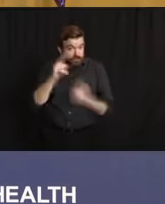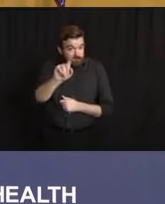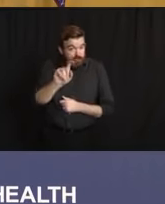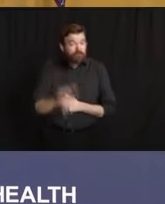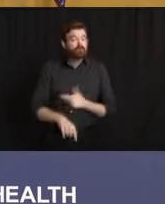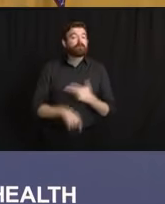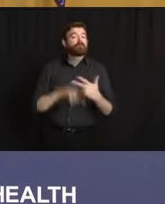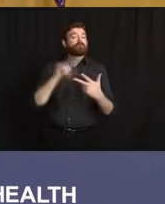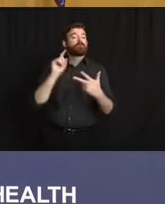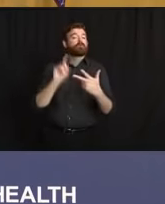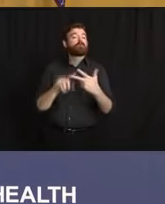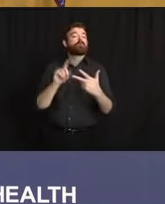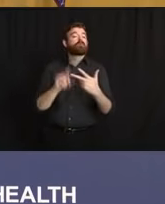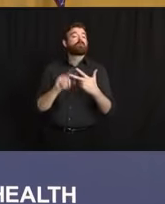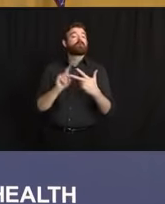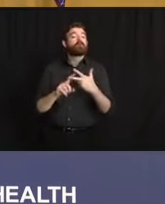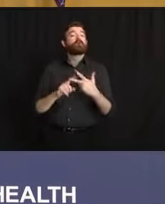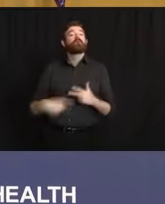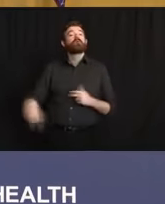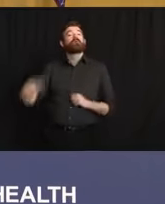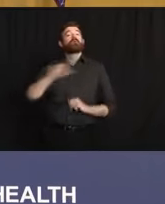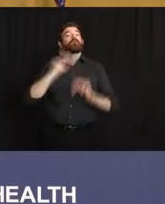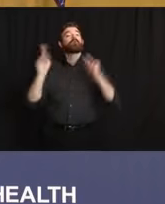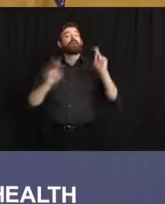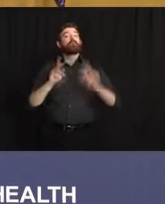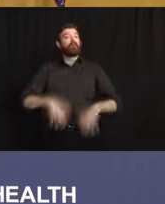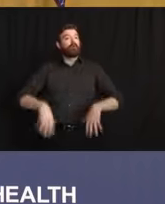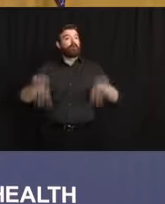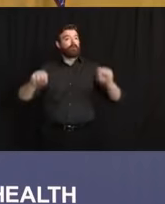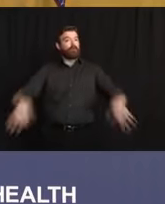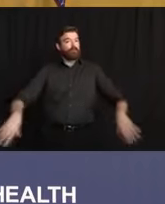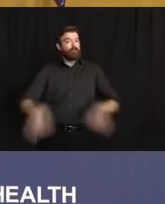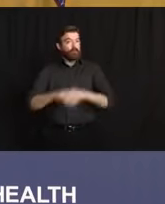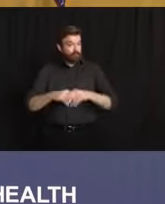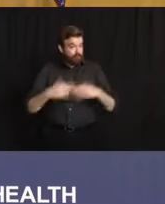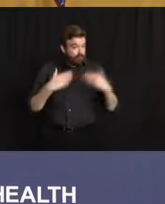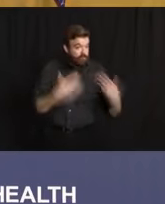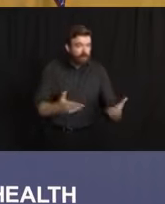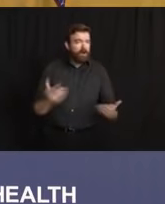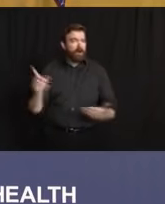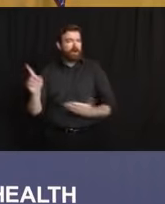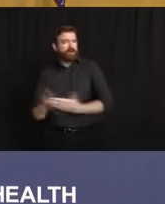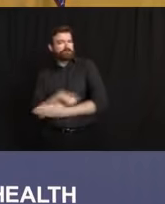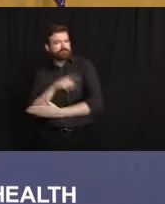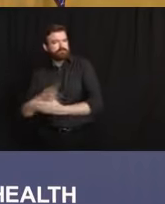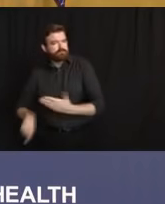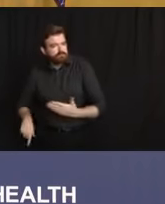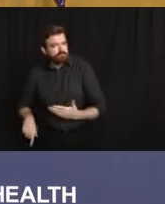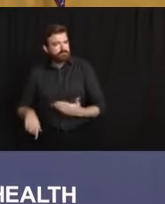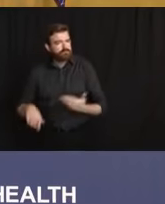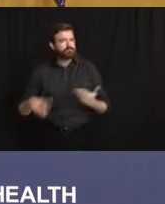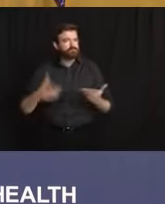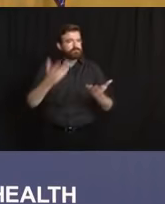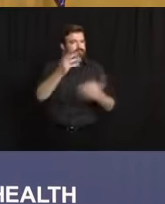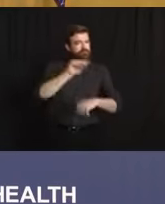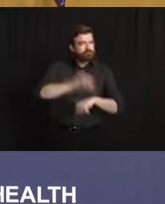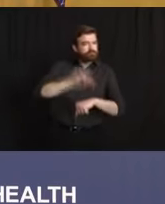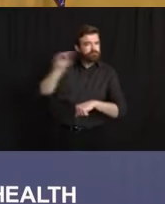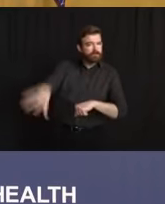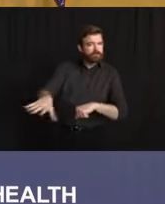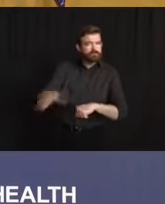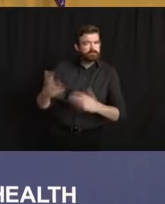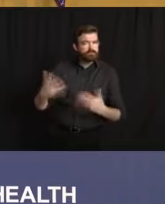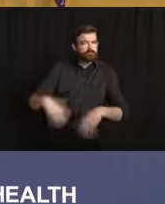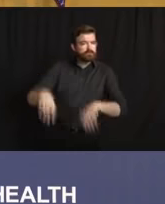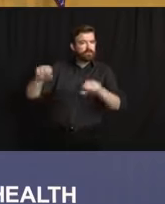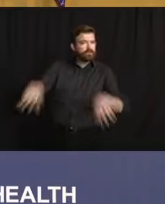weddings coming up but don't know when to cancel. When can couples and venues expect more guidance? Last one from me and then from Dan. The